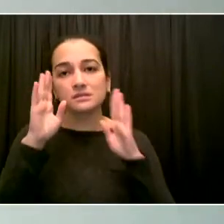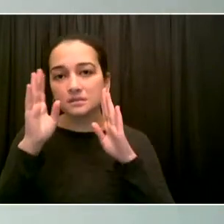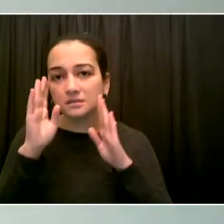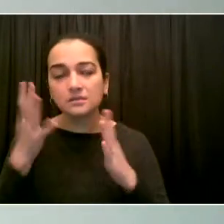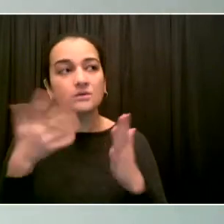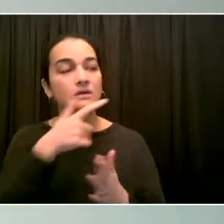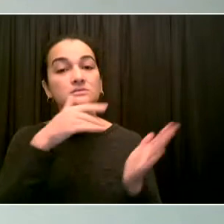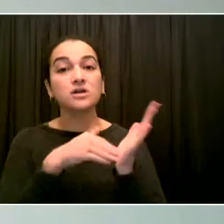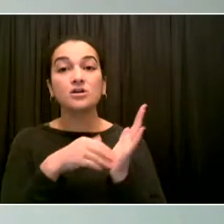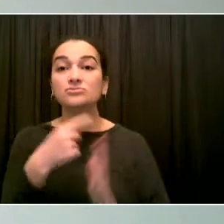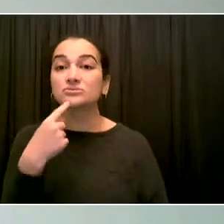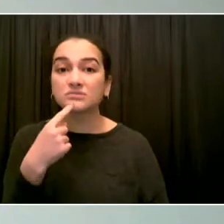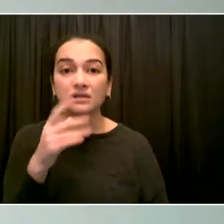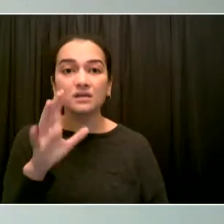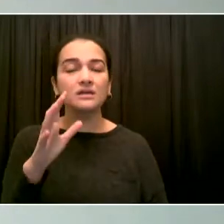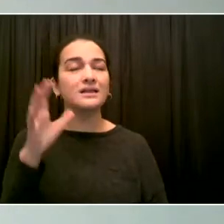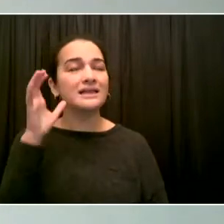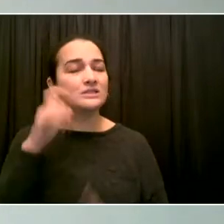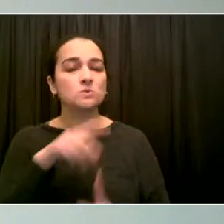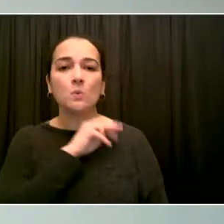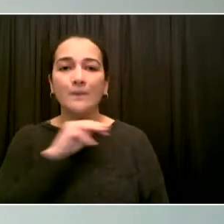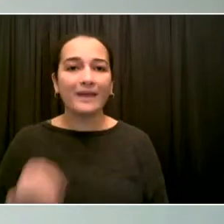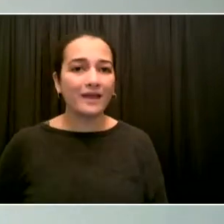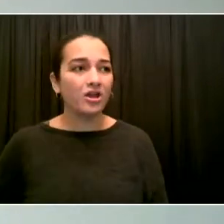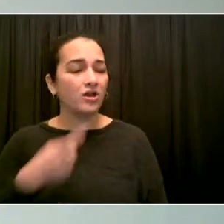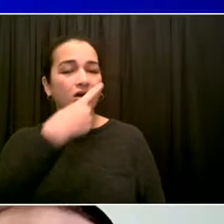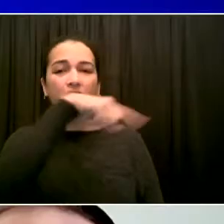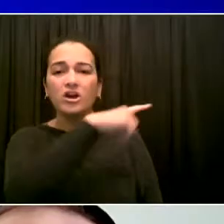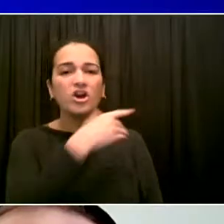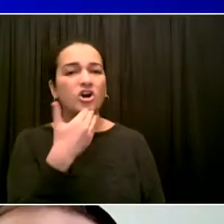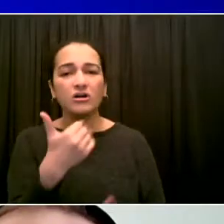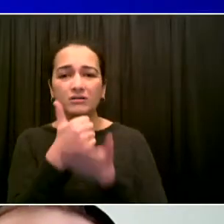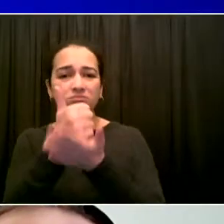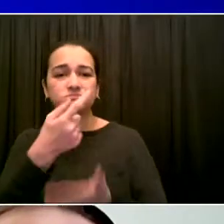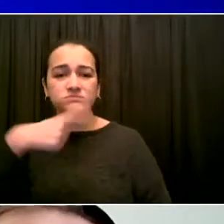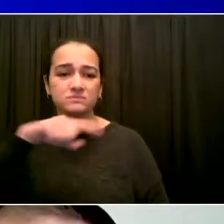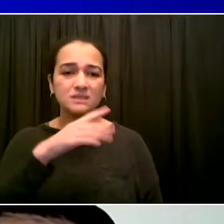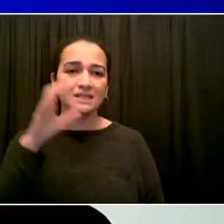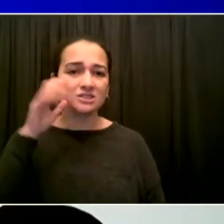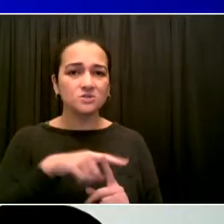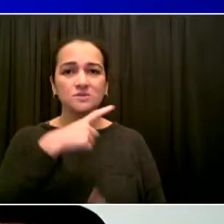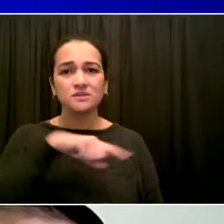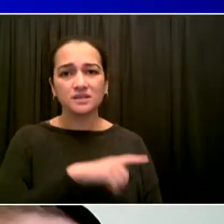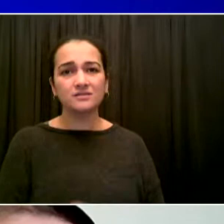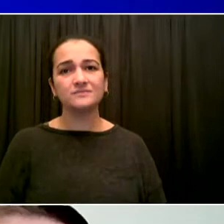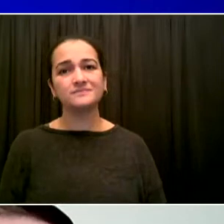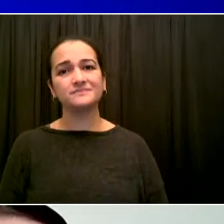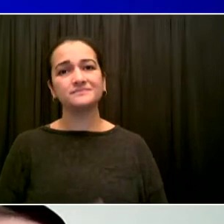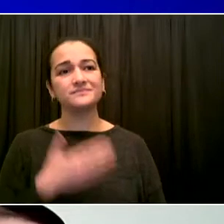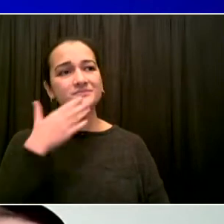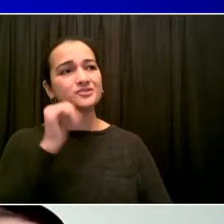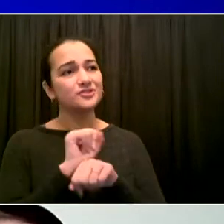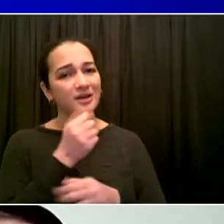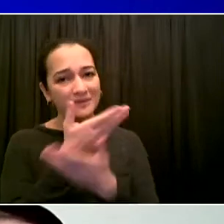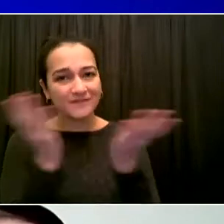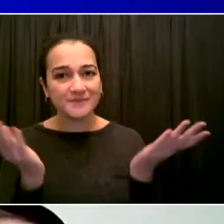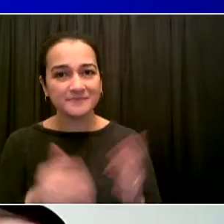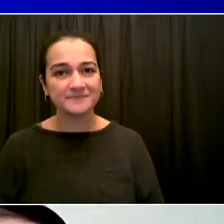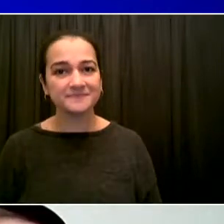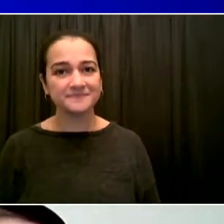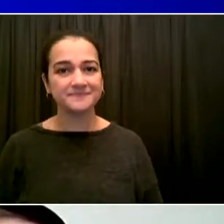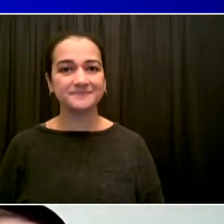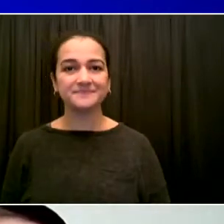program, and make sure we continue to do a great job that we've been doing. Thank you so much, Rabbi. And Rabbi, what a great testimony on a